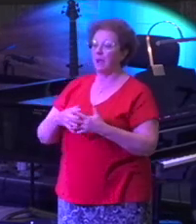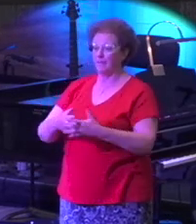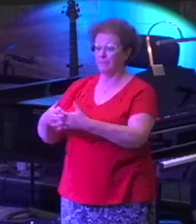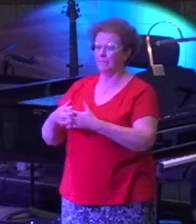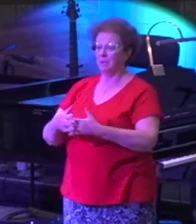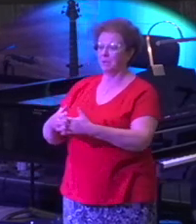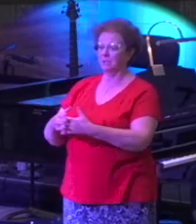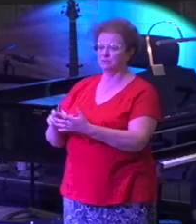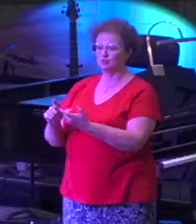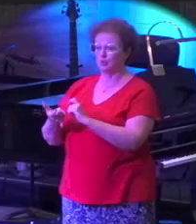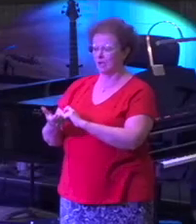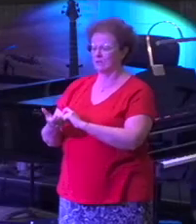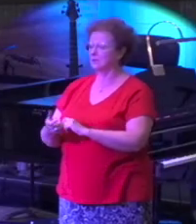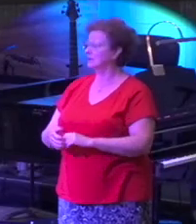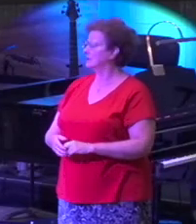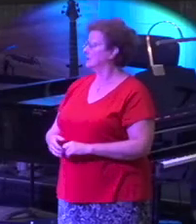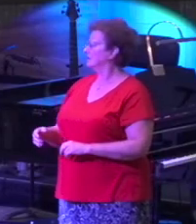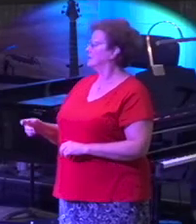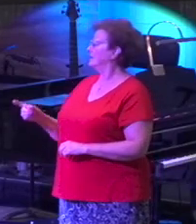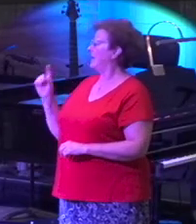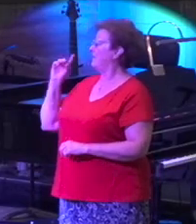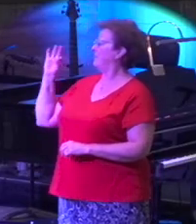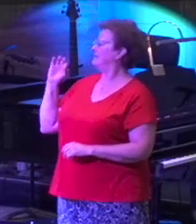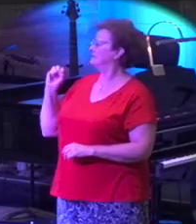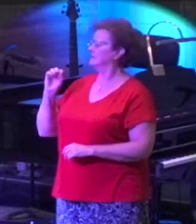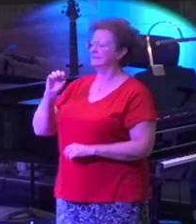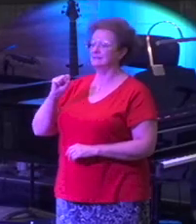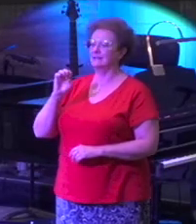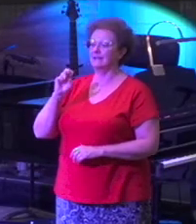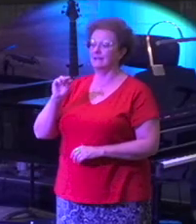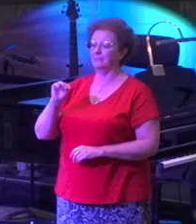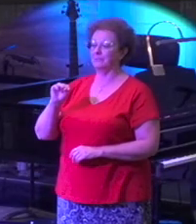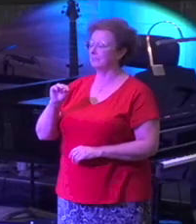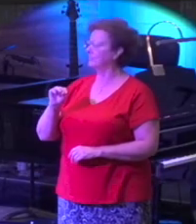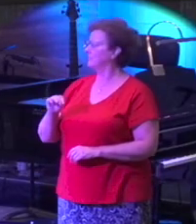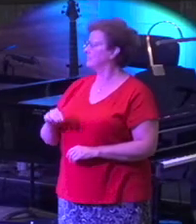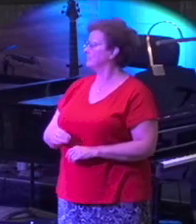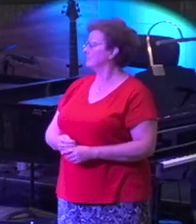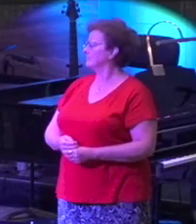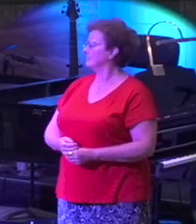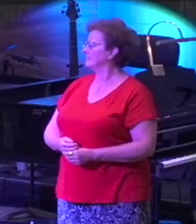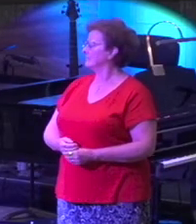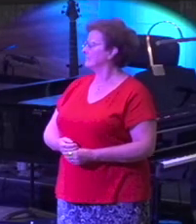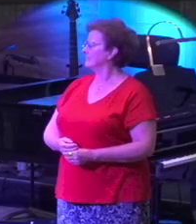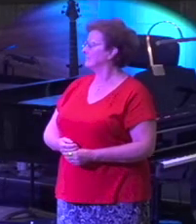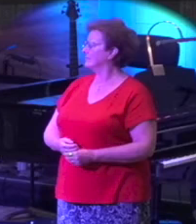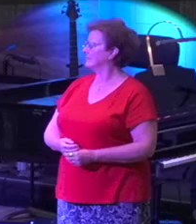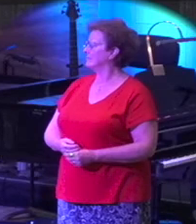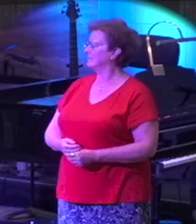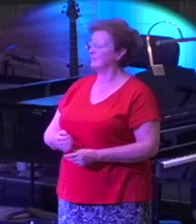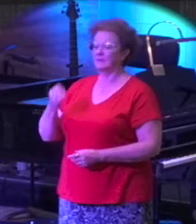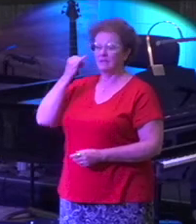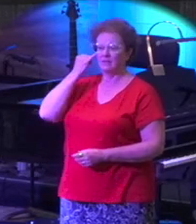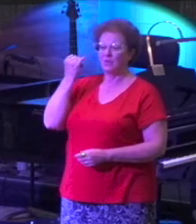to God. Sam, where are you at? Right there, new guy. Listen, what if we went around and we just spoke these 8 words